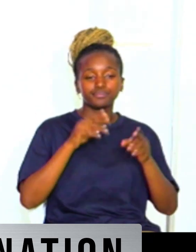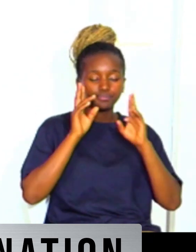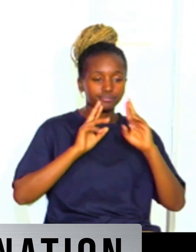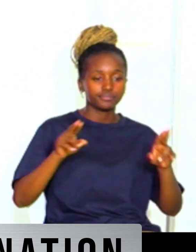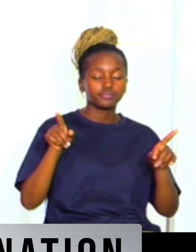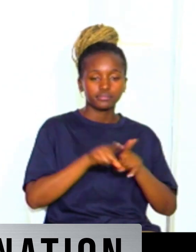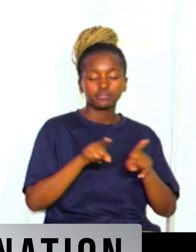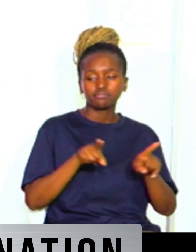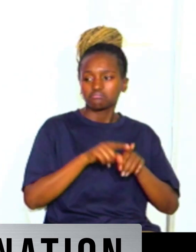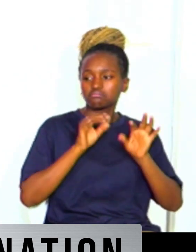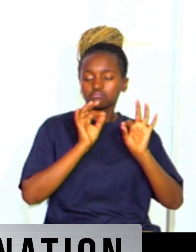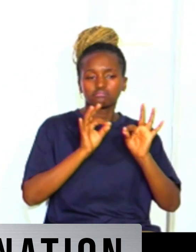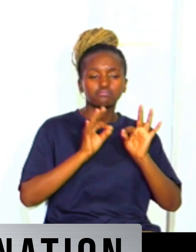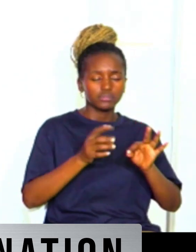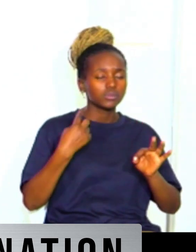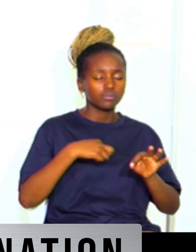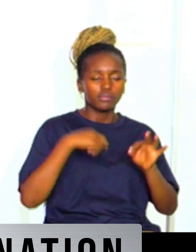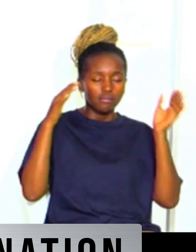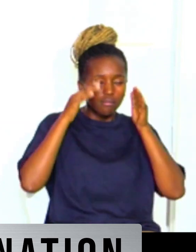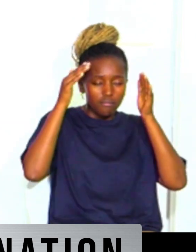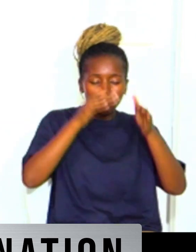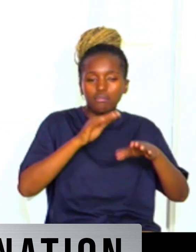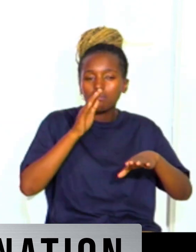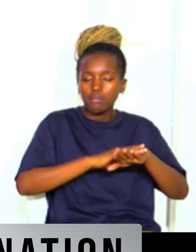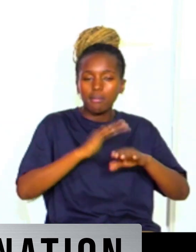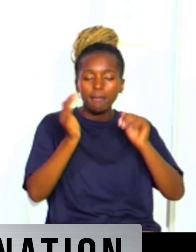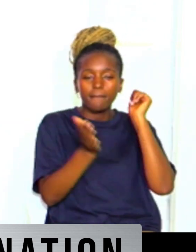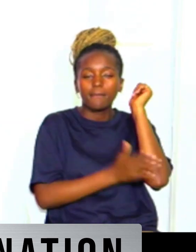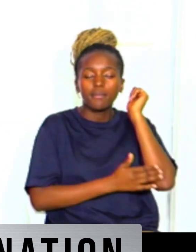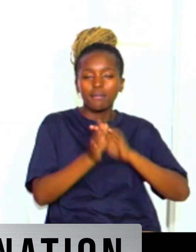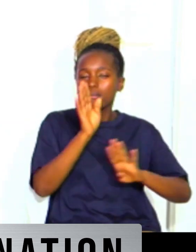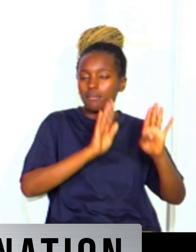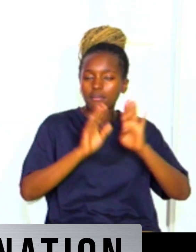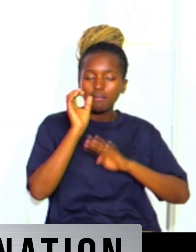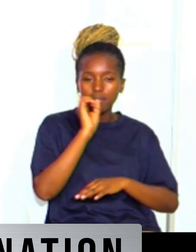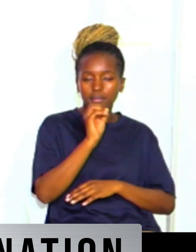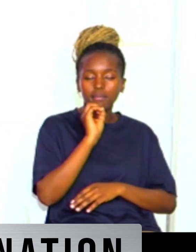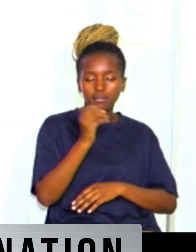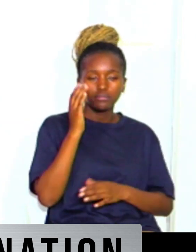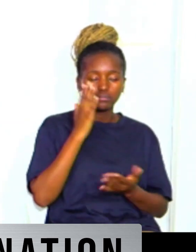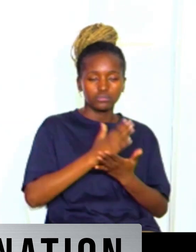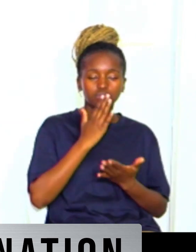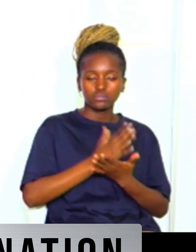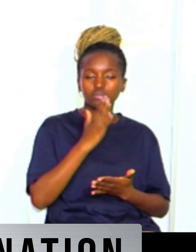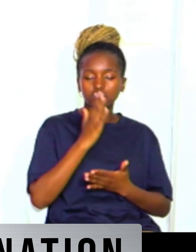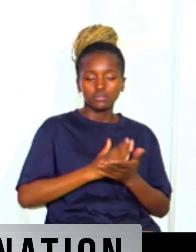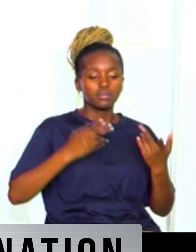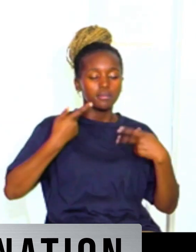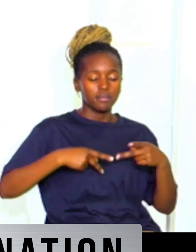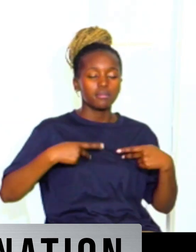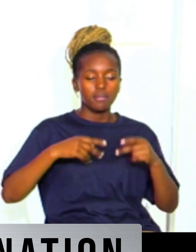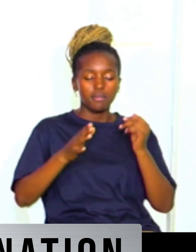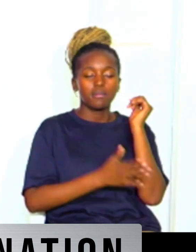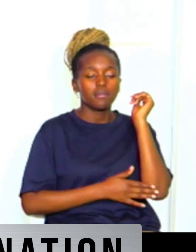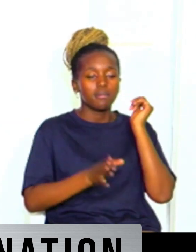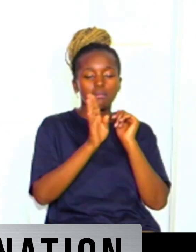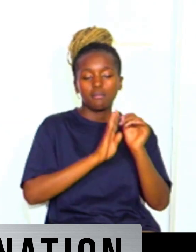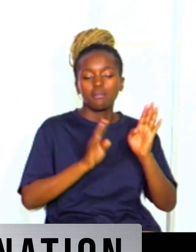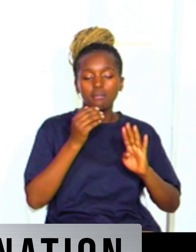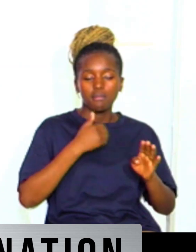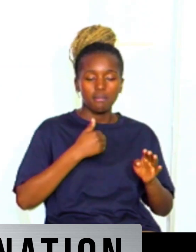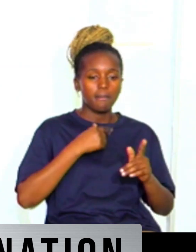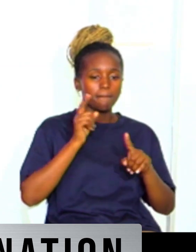place. Yes. Utovu wa nidhamu. There are some of them that wako na utovu wa nidhamu, but not